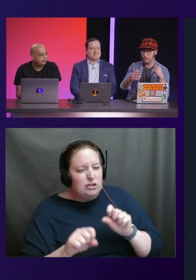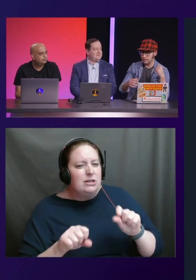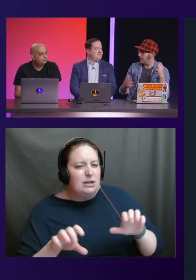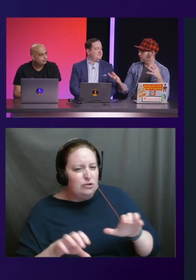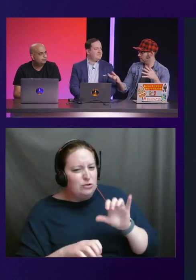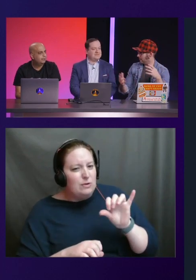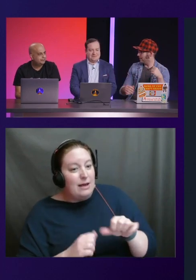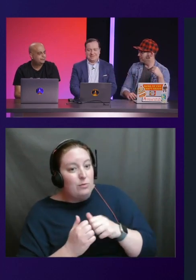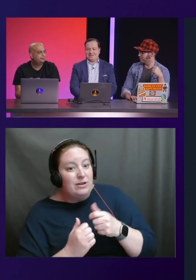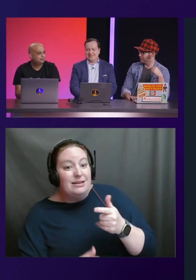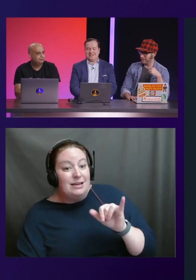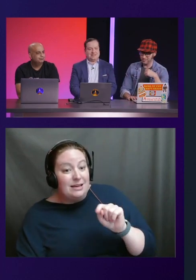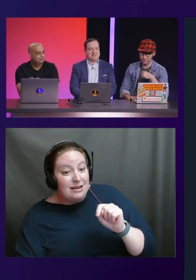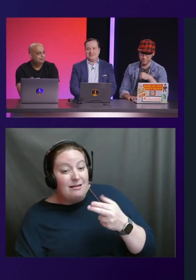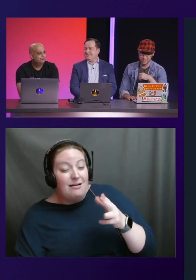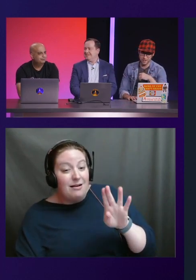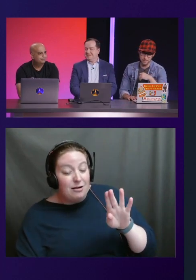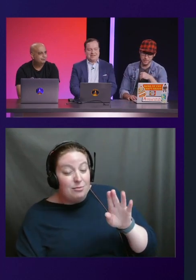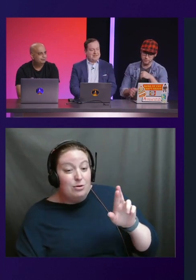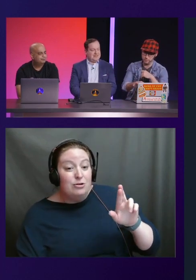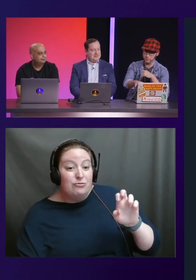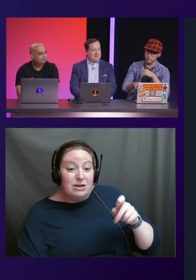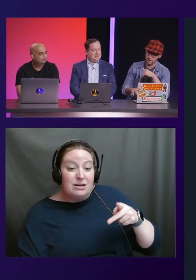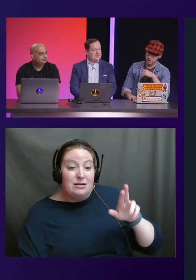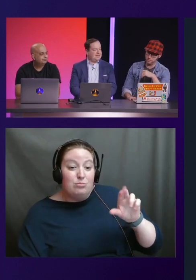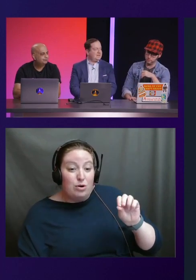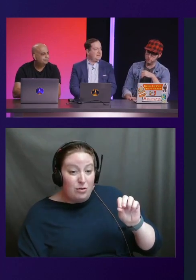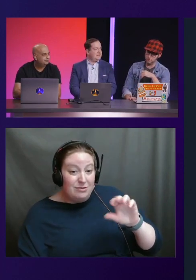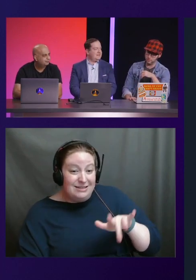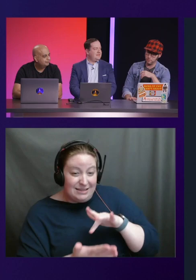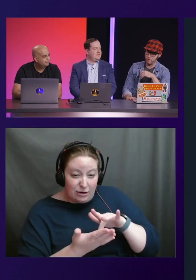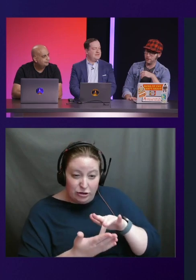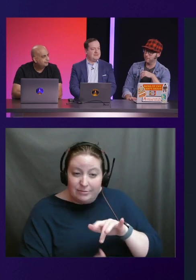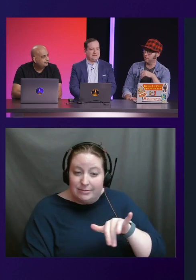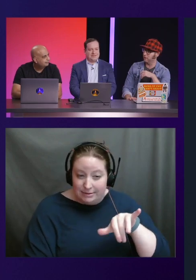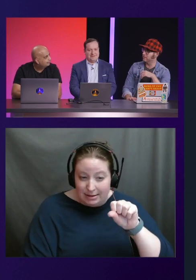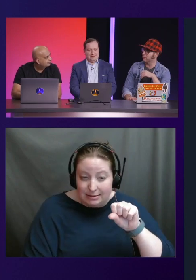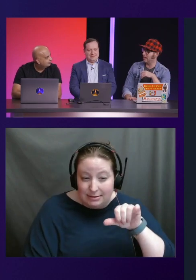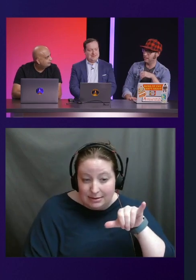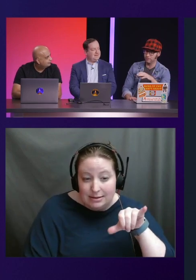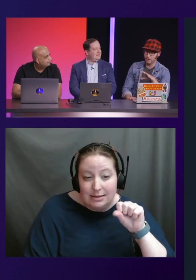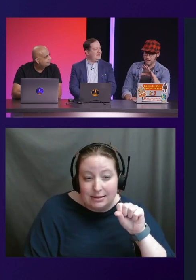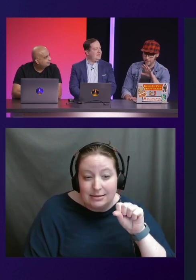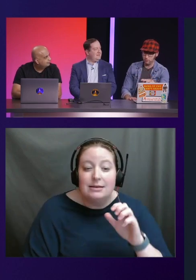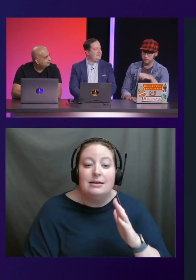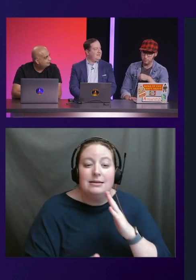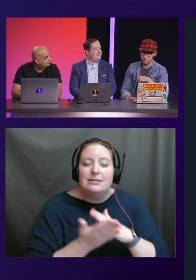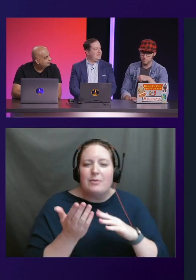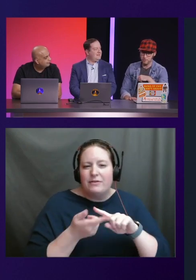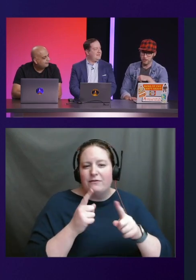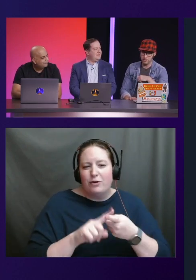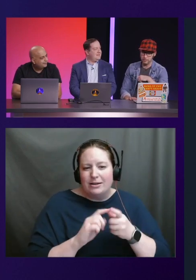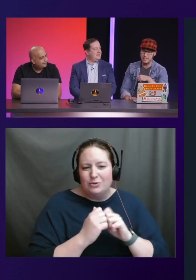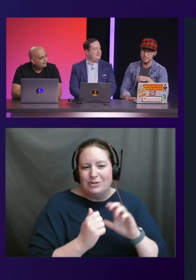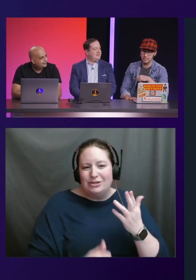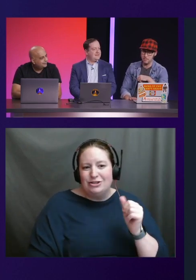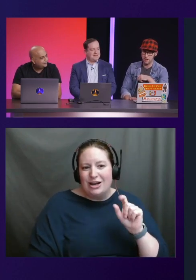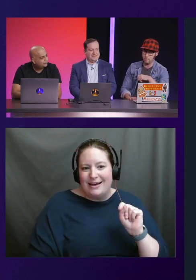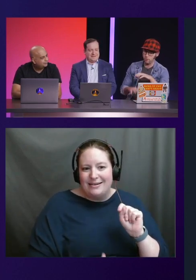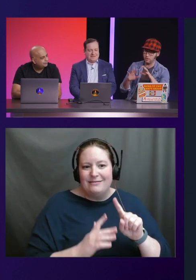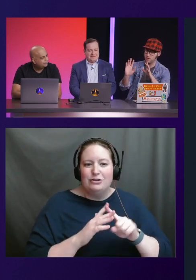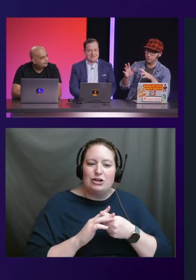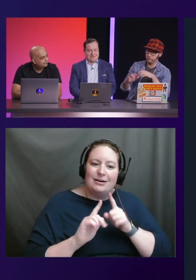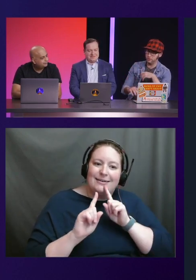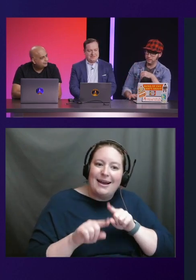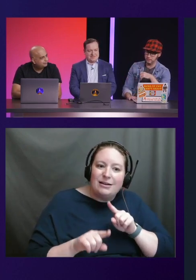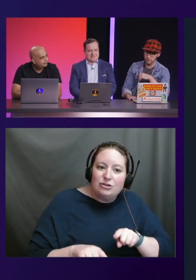cetera? Yes, the answer, short answer. And some of our friends in chat have helped us with some links in there